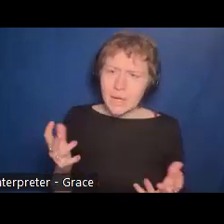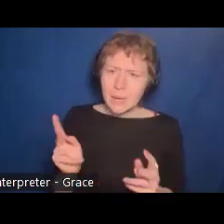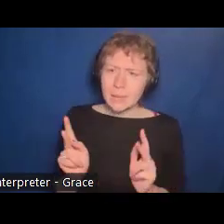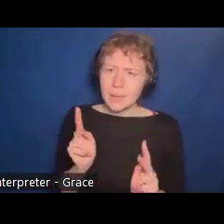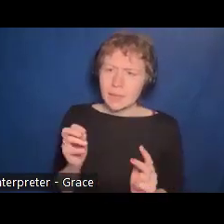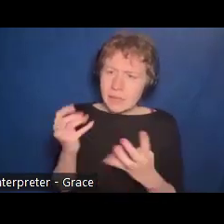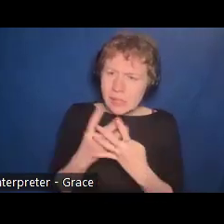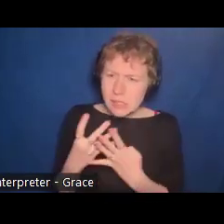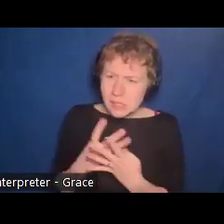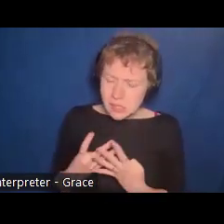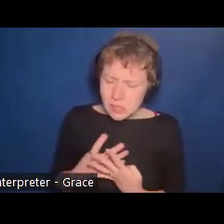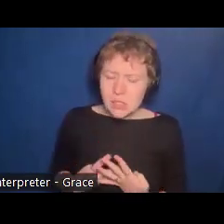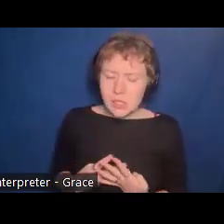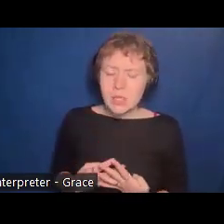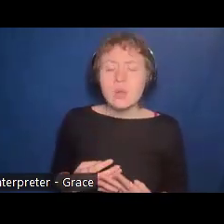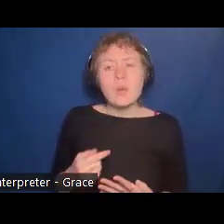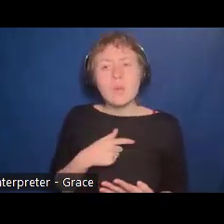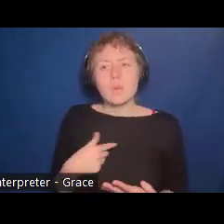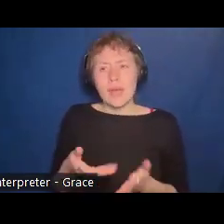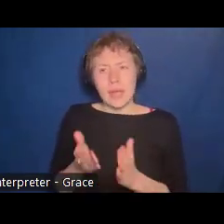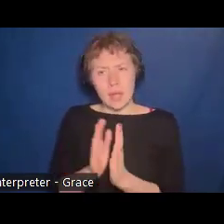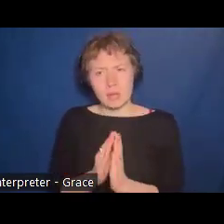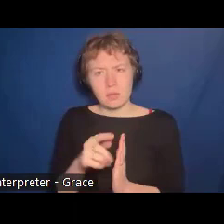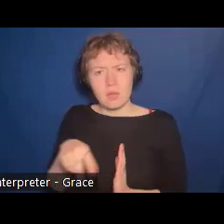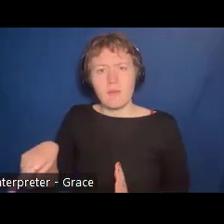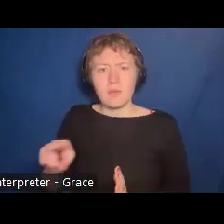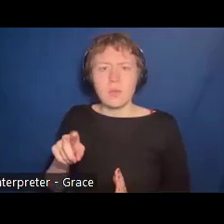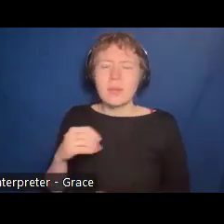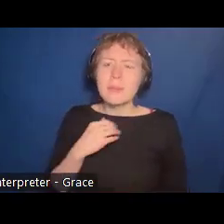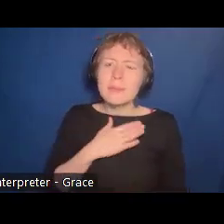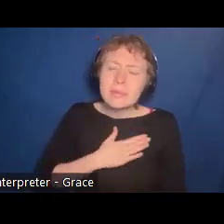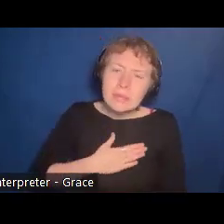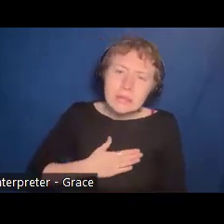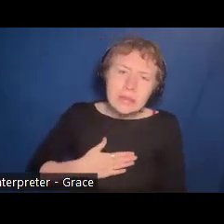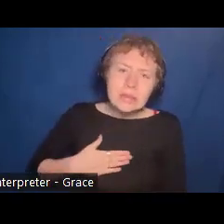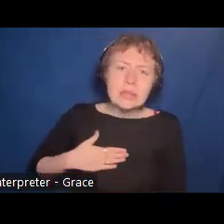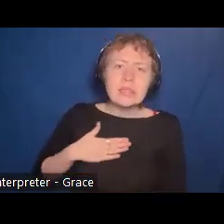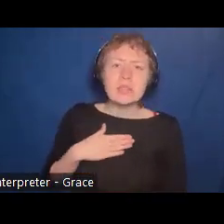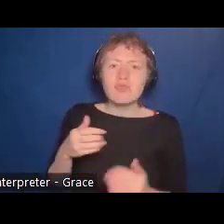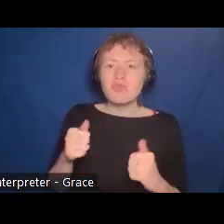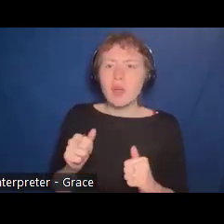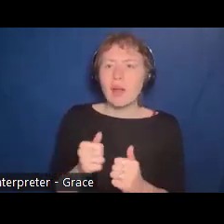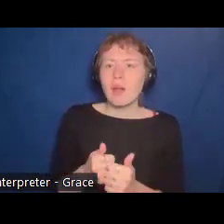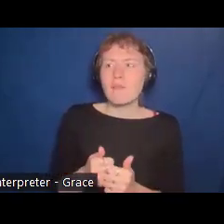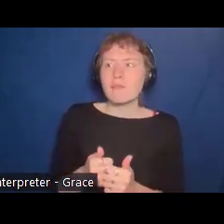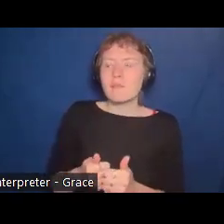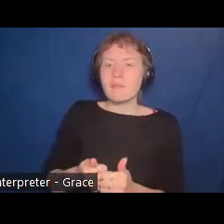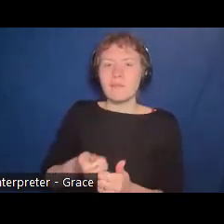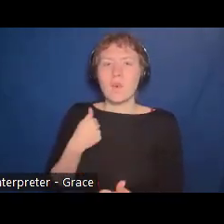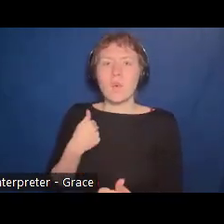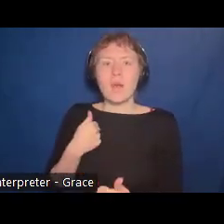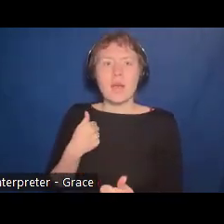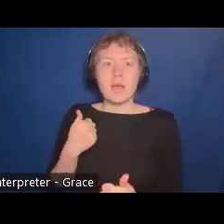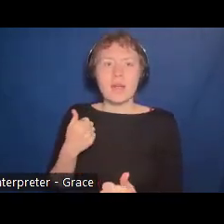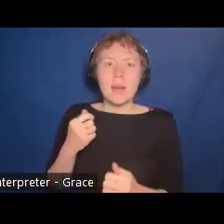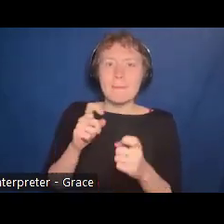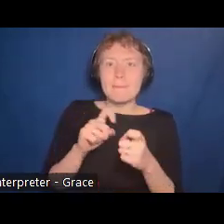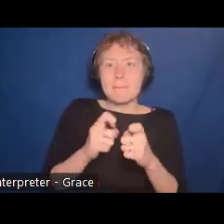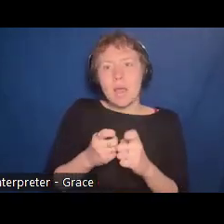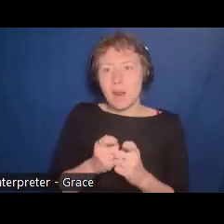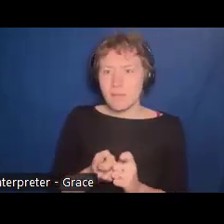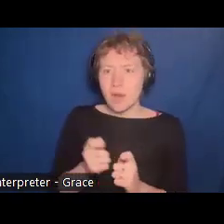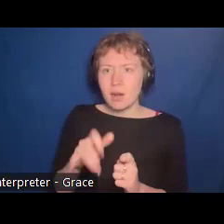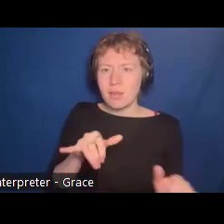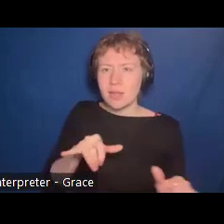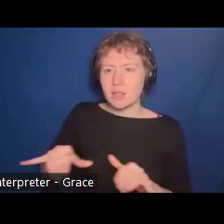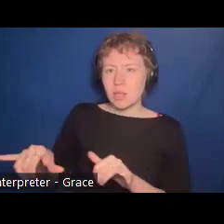We ask you, and please do everything you can to avoid the temptation to modify that